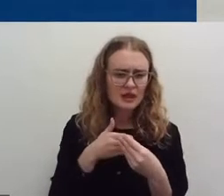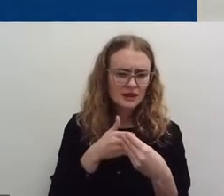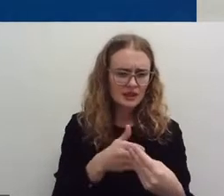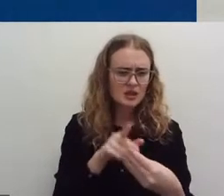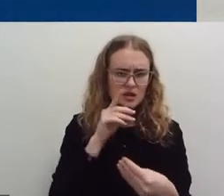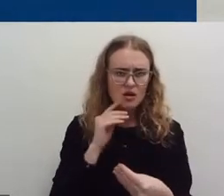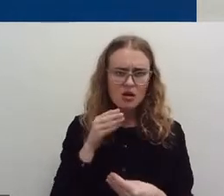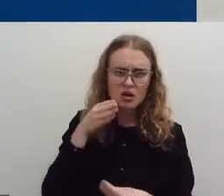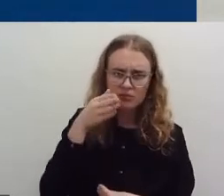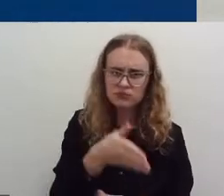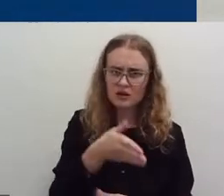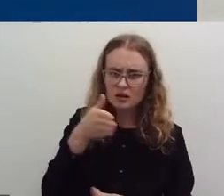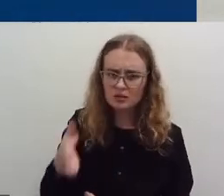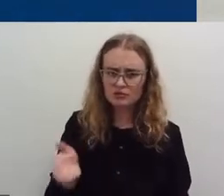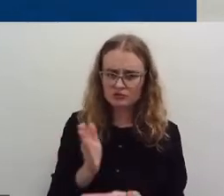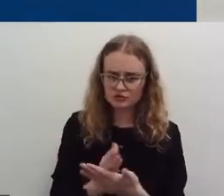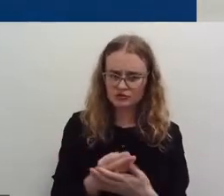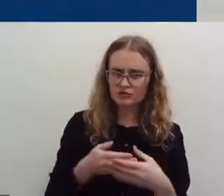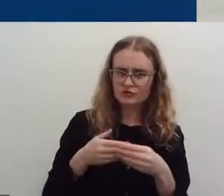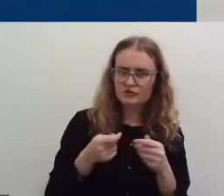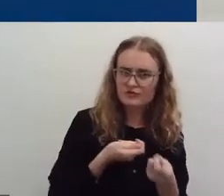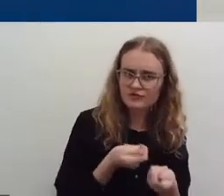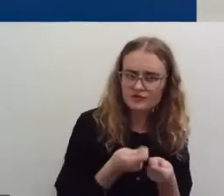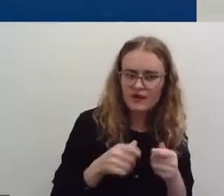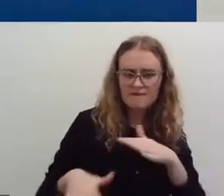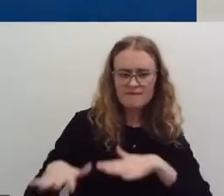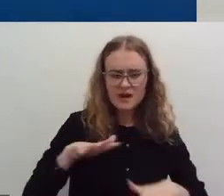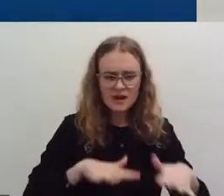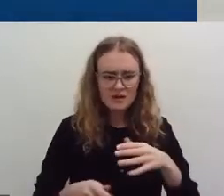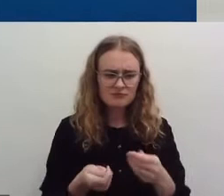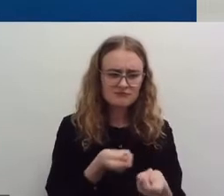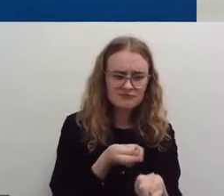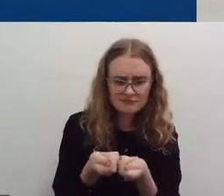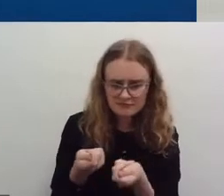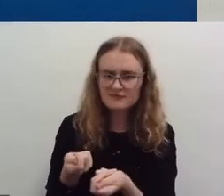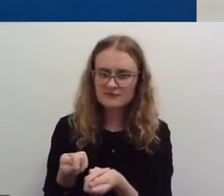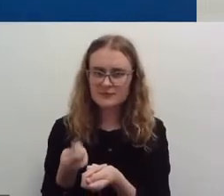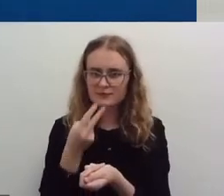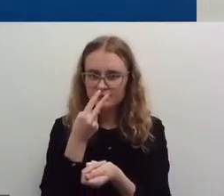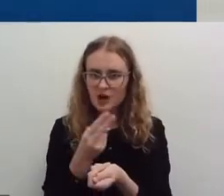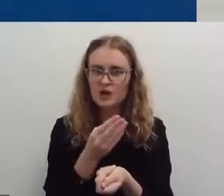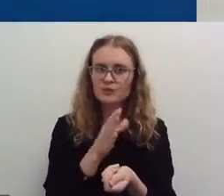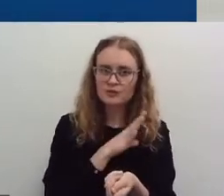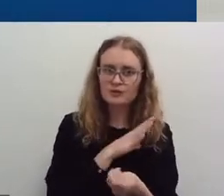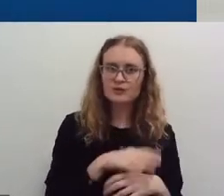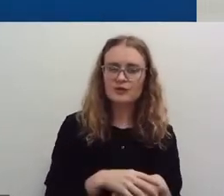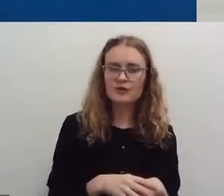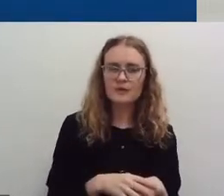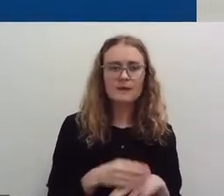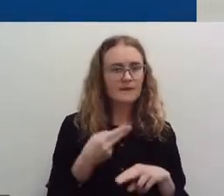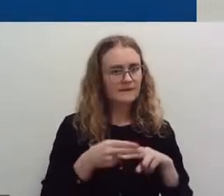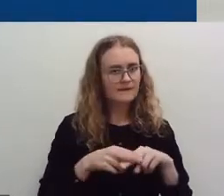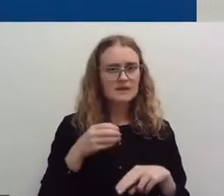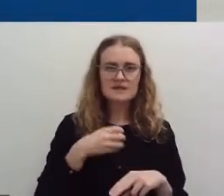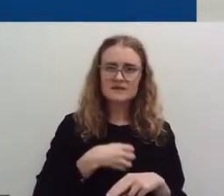of concrete work is actually very encouraging. We also support the inclusion of children